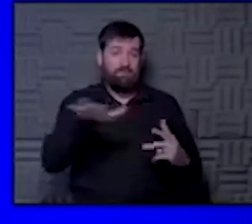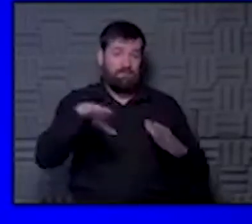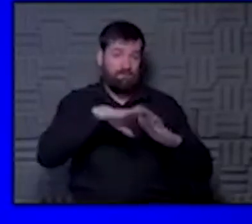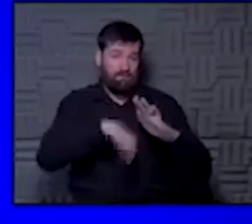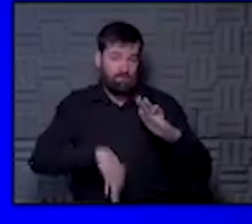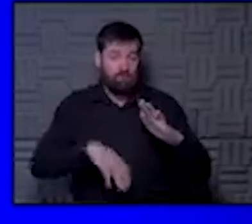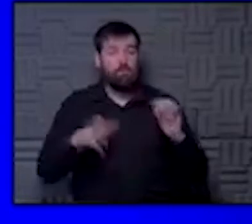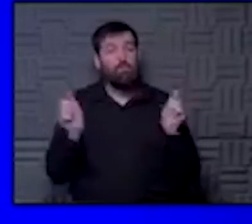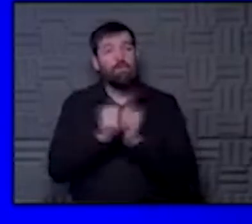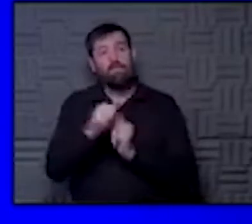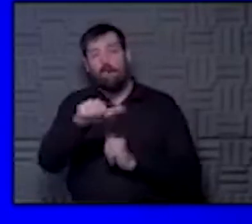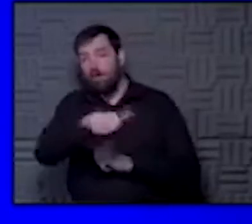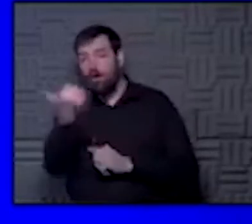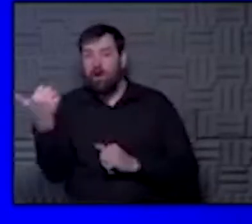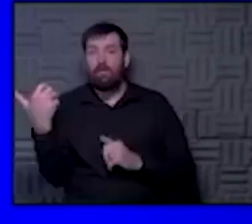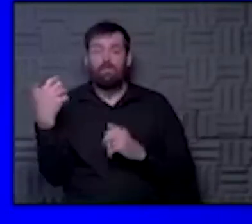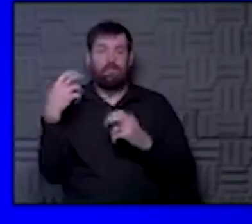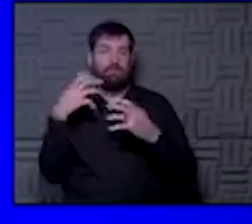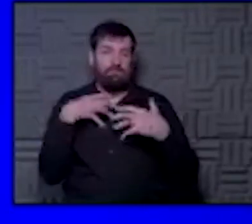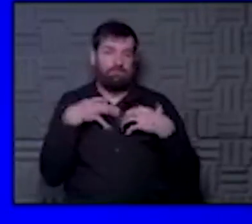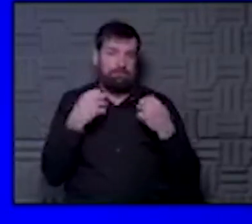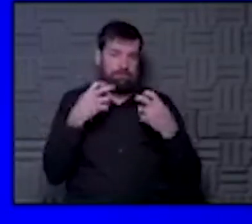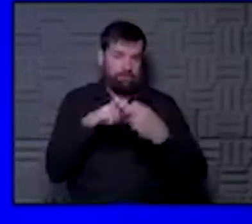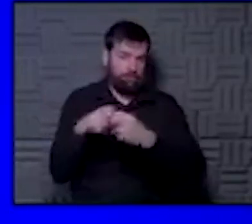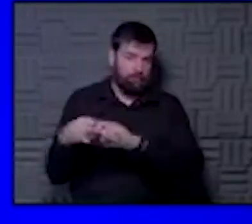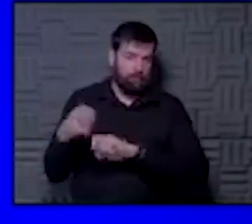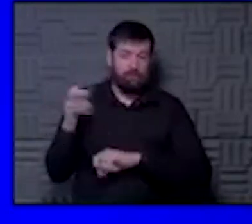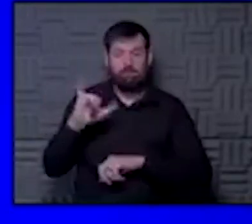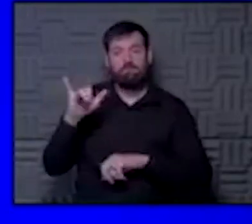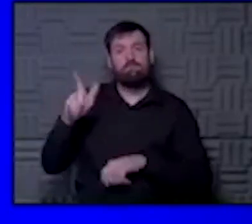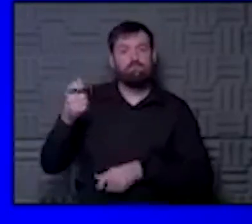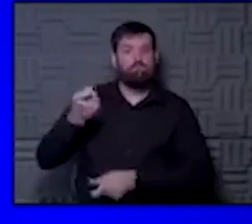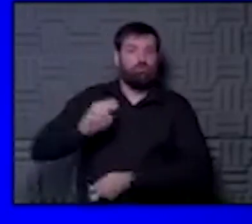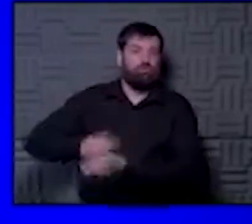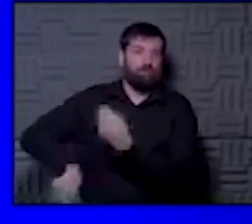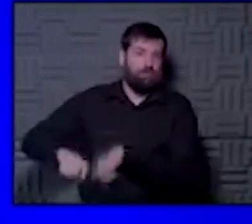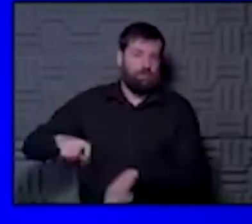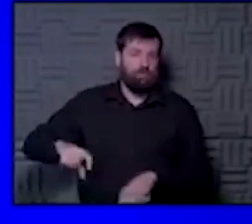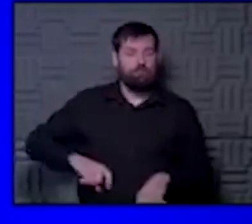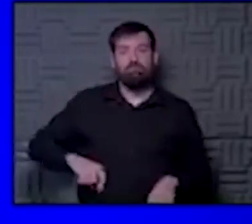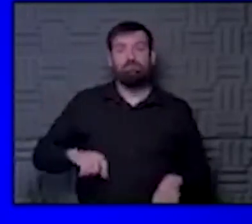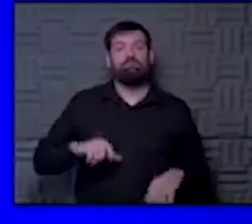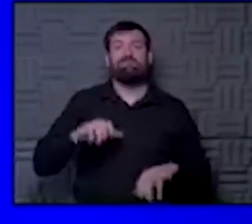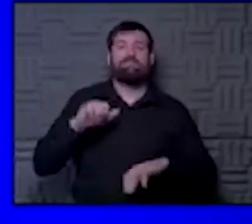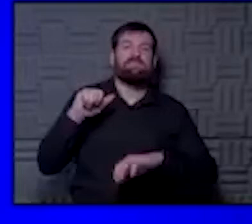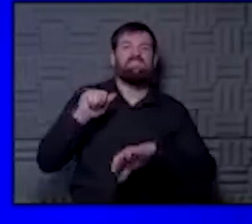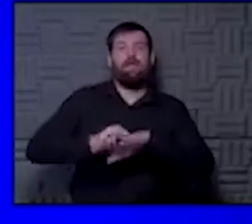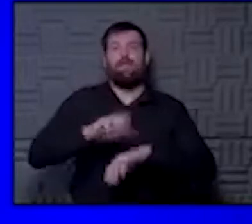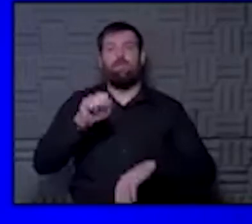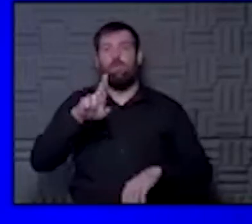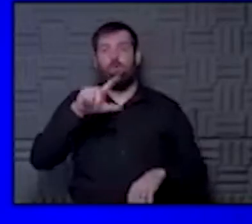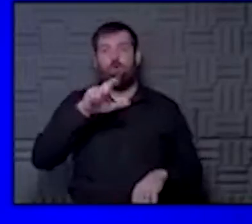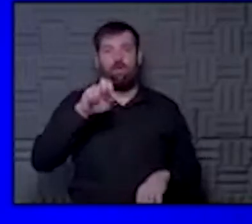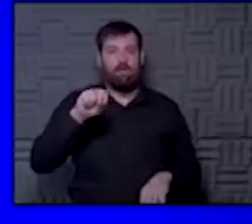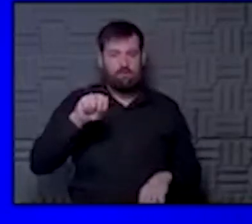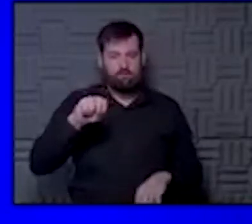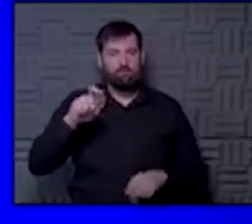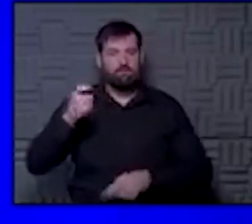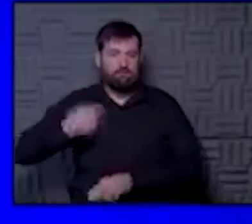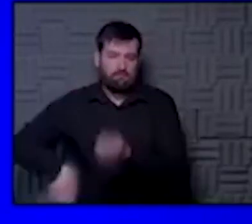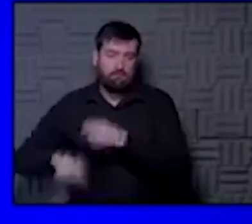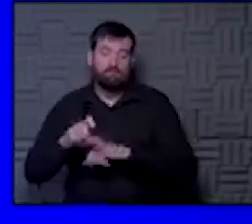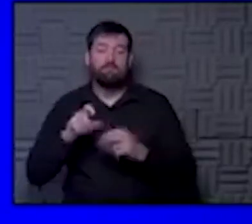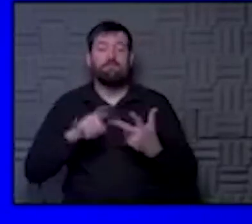with other comorbidities. One of those things that you mentioned is transplant. So if you've had a solid organ transplant or a hematologic stem